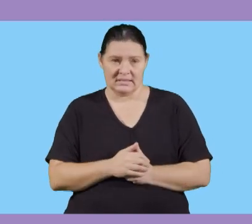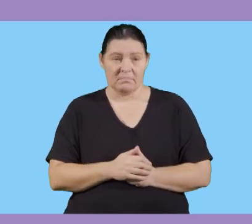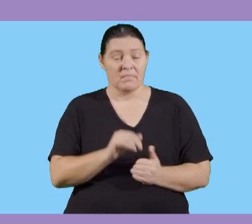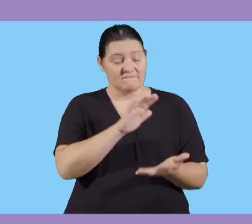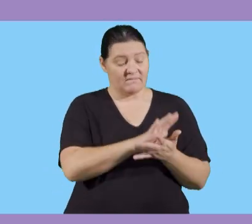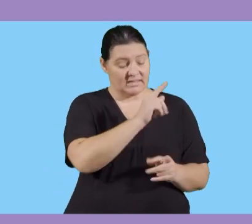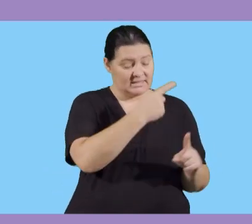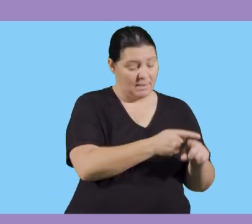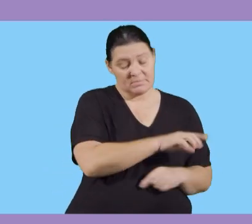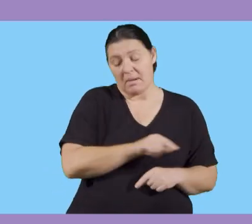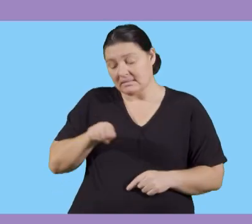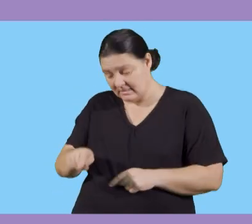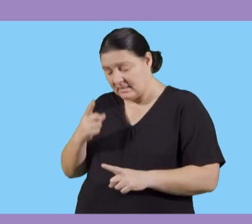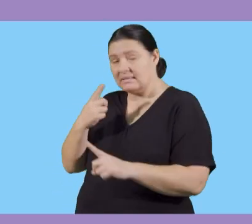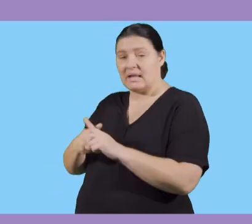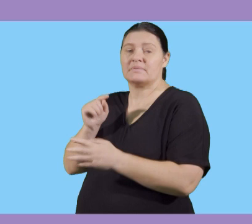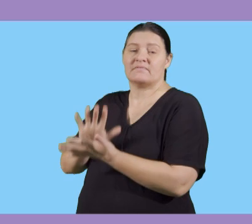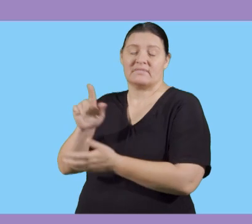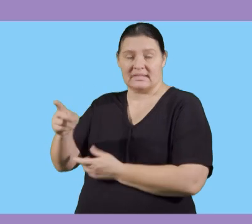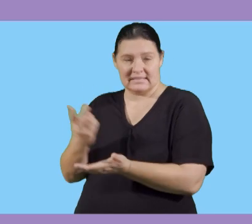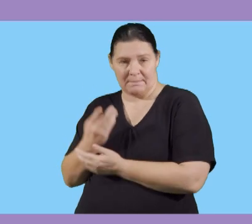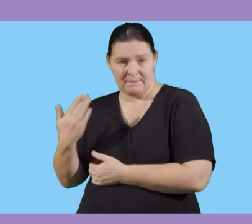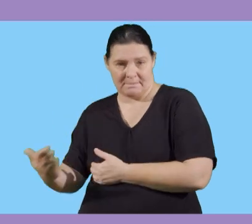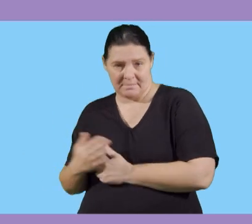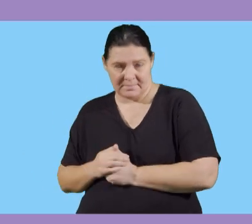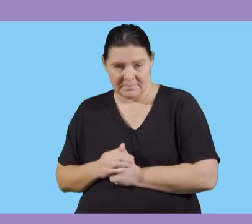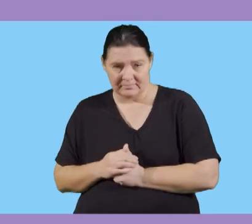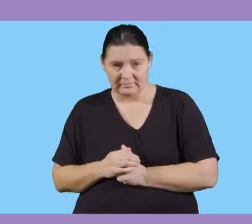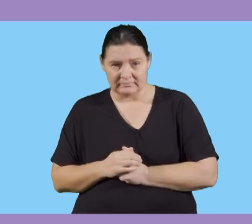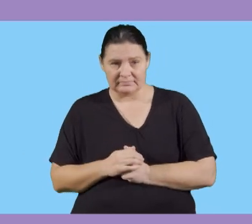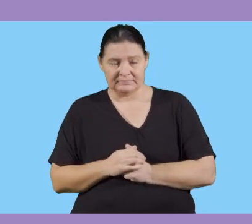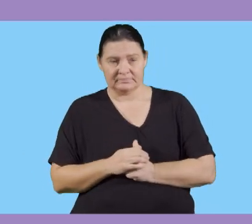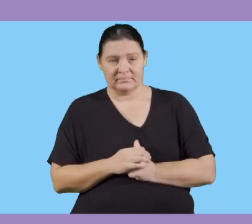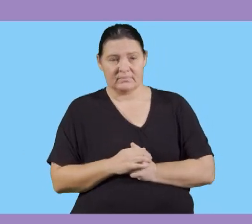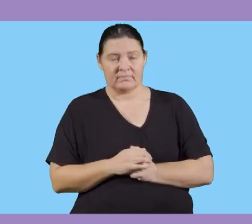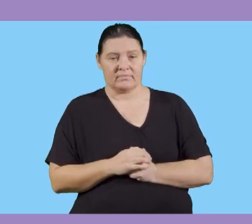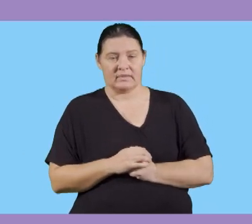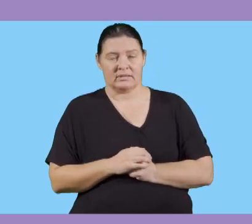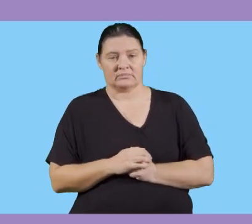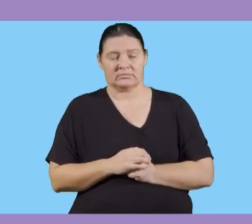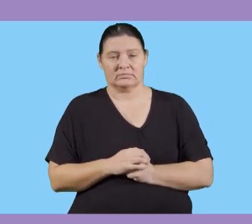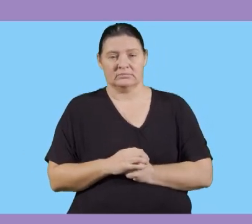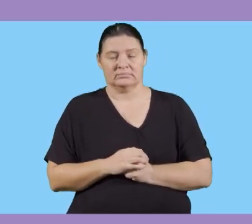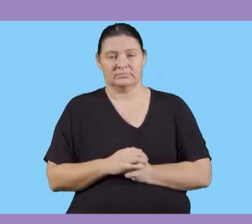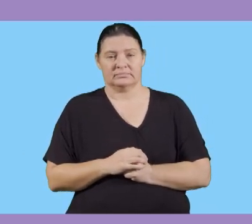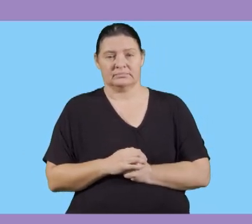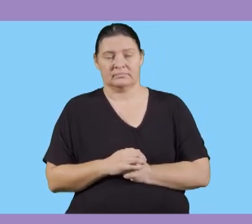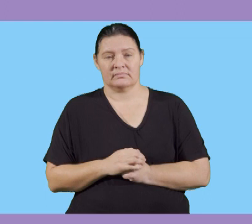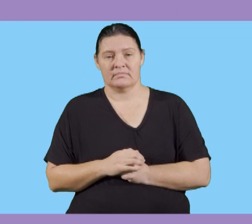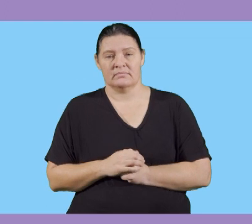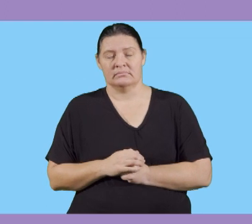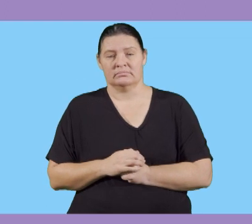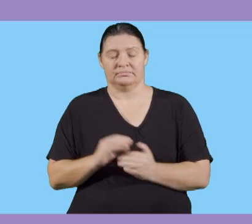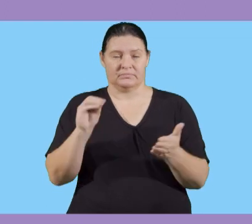that means what I do on one side of the rate, I'm supposed to go and do on the other side as well. And that is going to be a multiplication